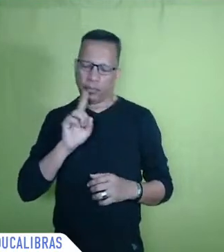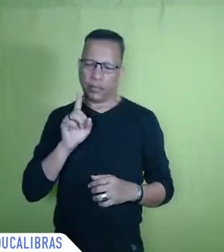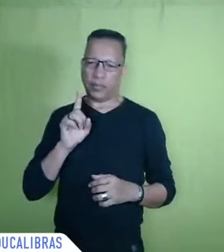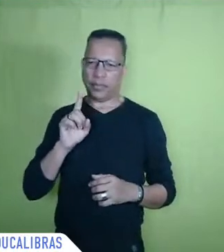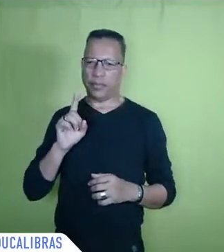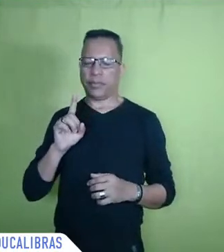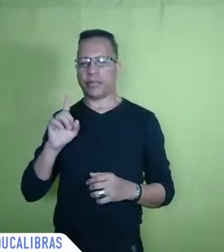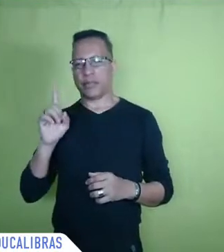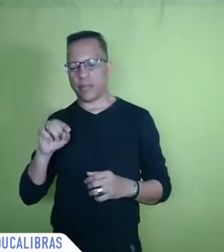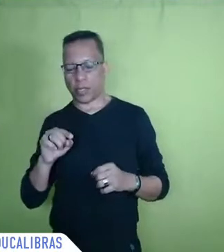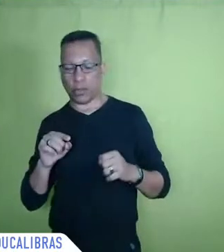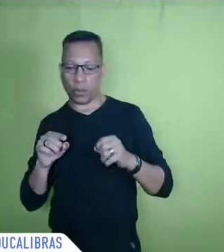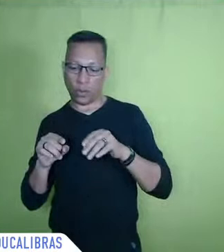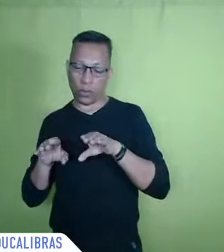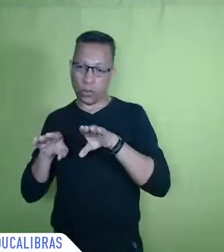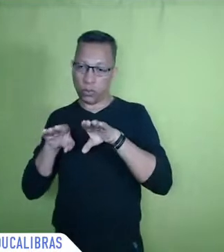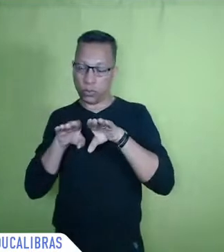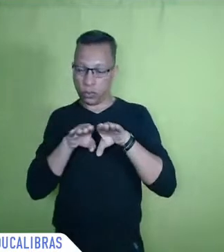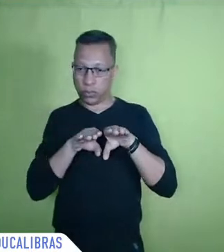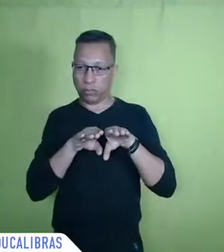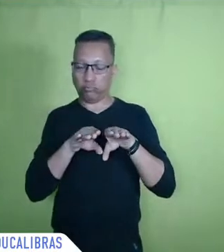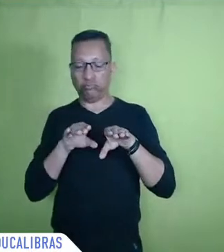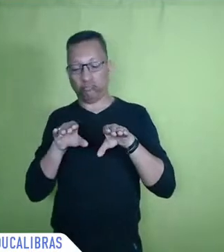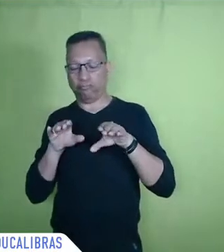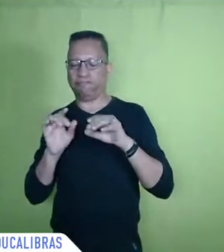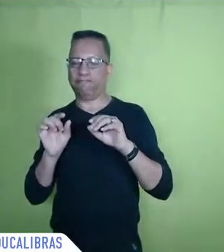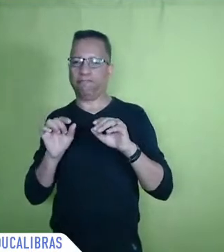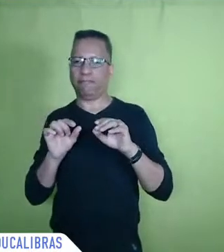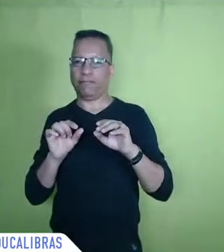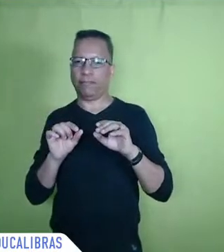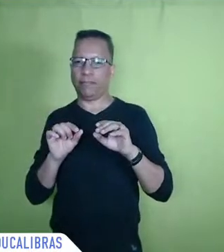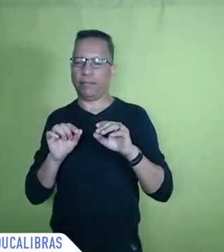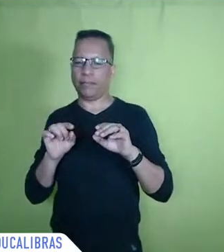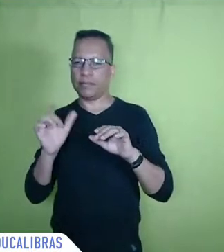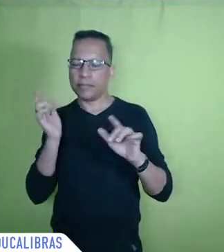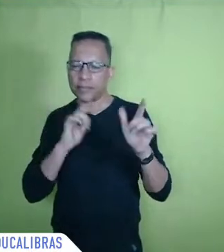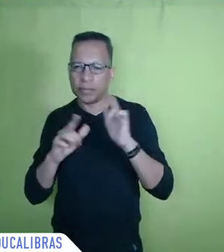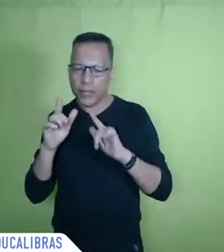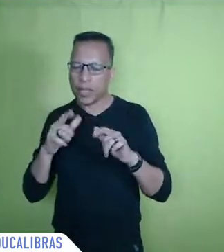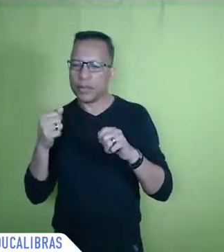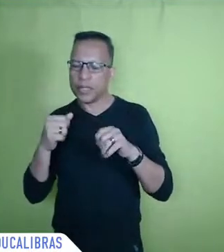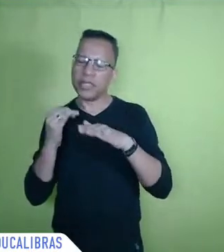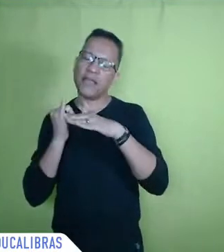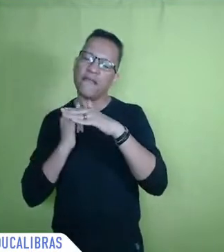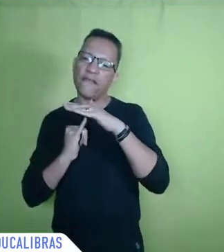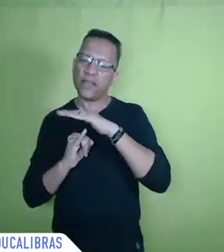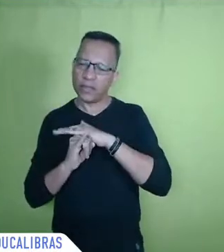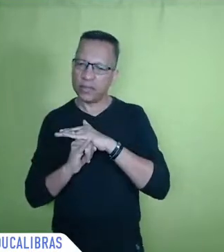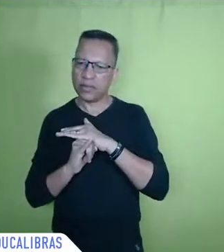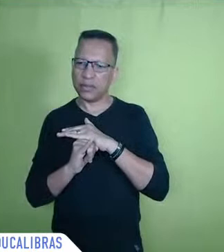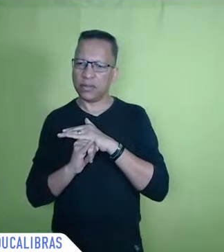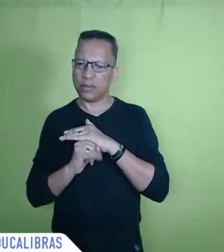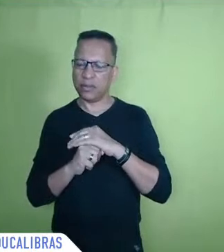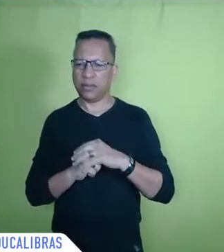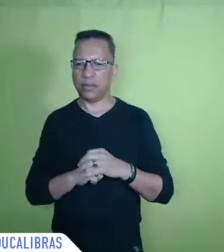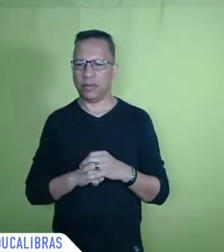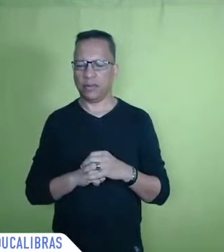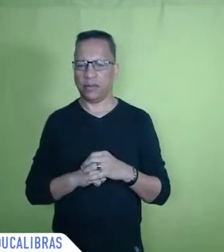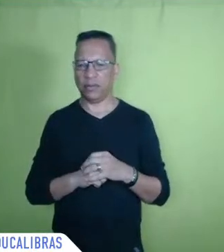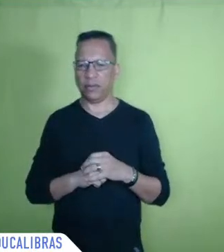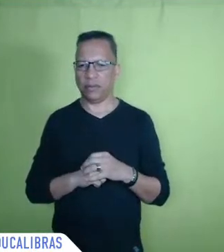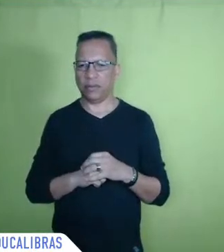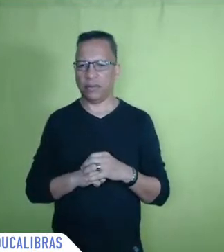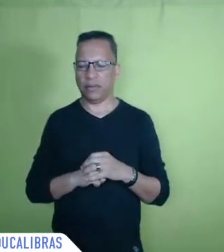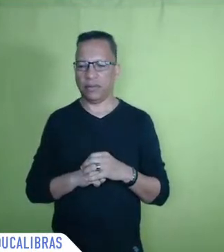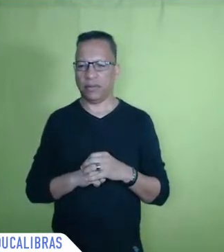more stable aggregate demand, and essentially a growing business environment? if you've got incomes